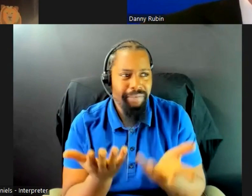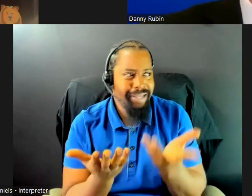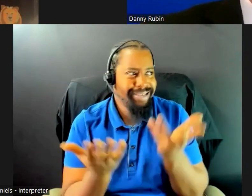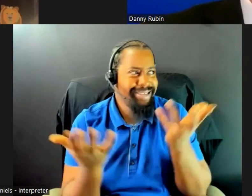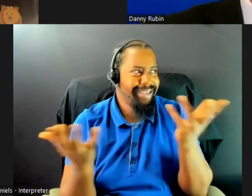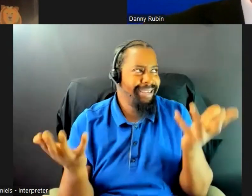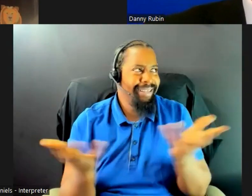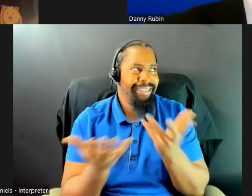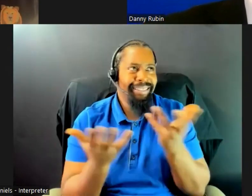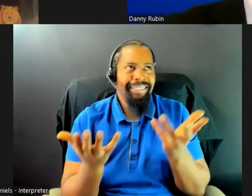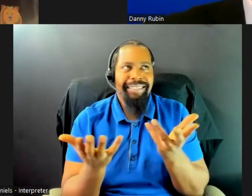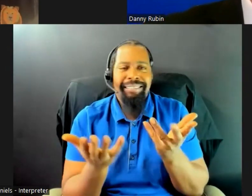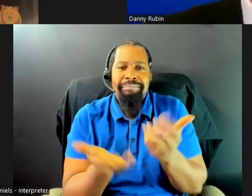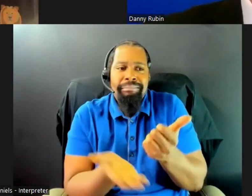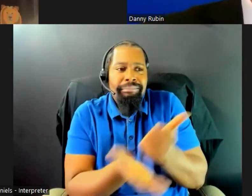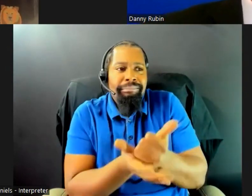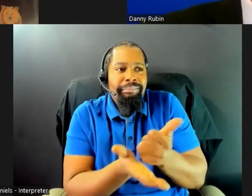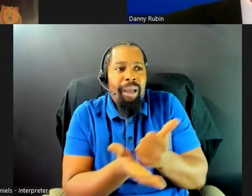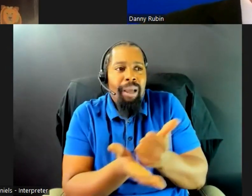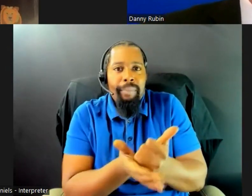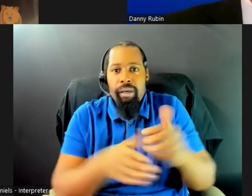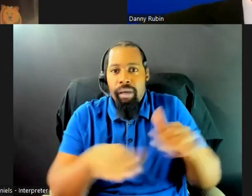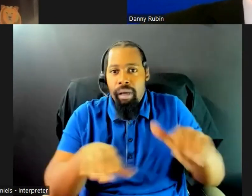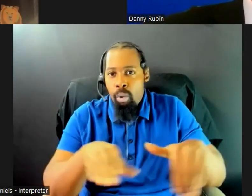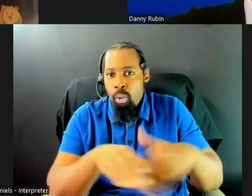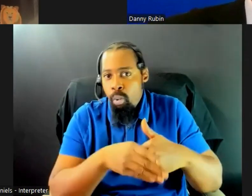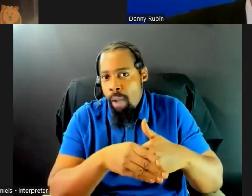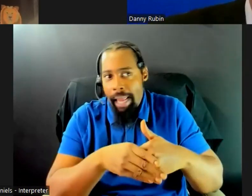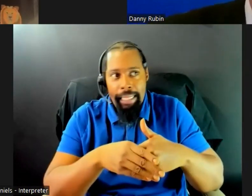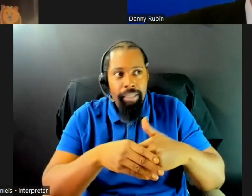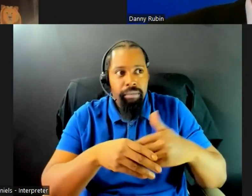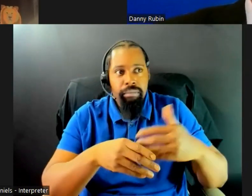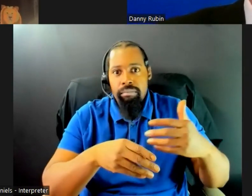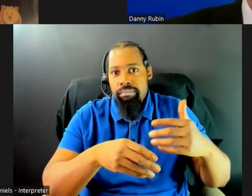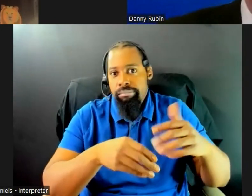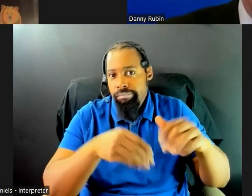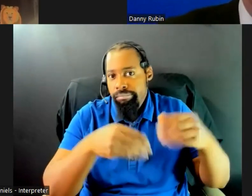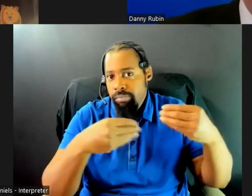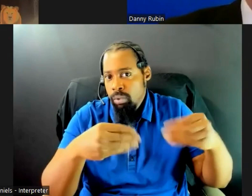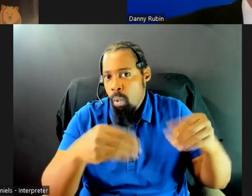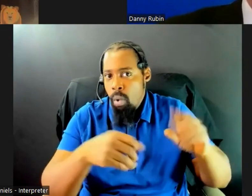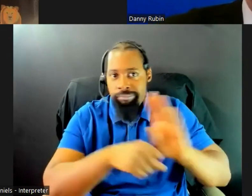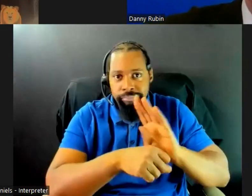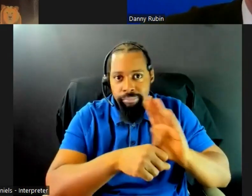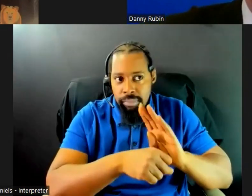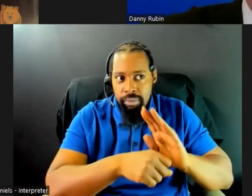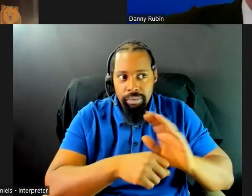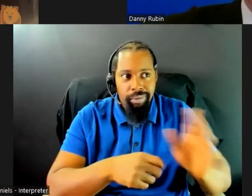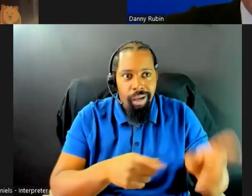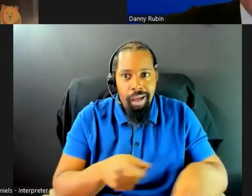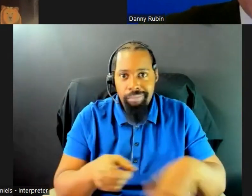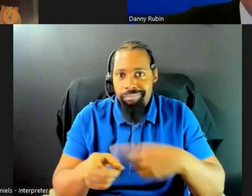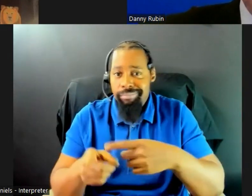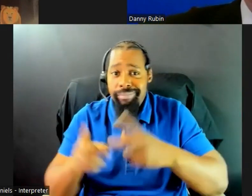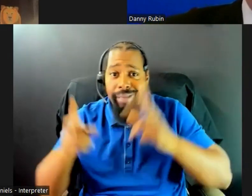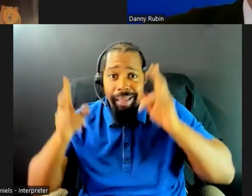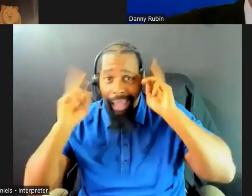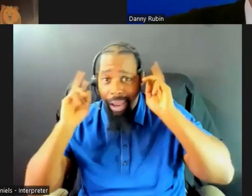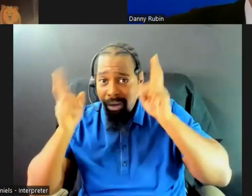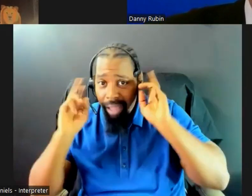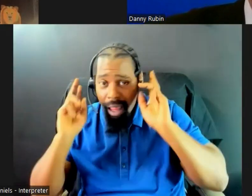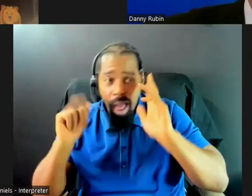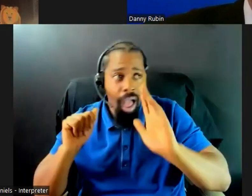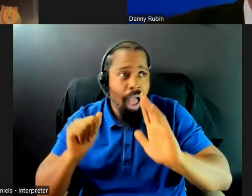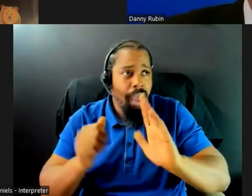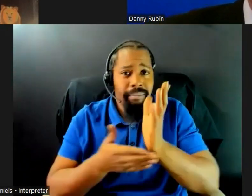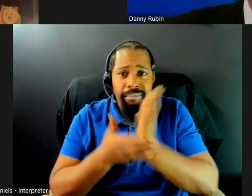a wedding salon or a photographer or do a part-time job in the beauty industry, it